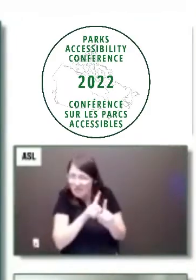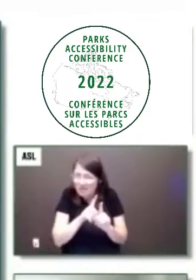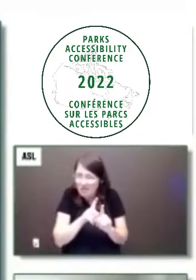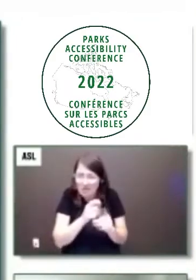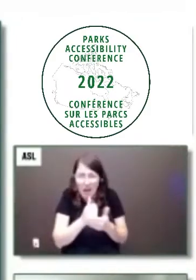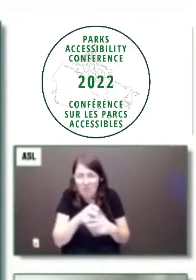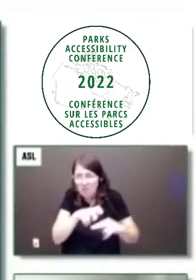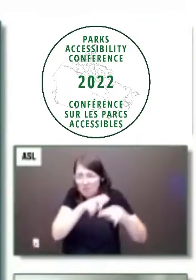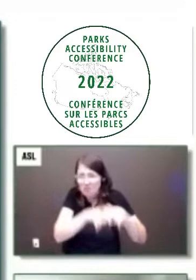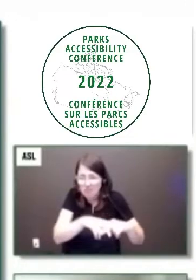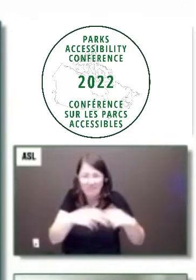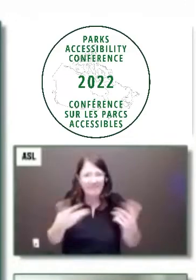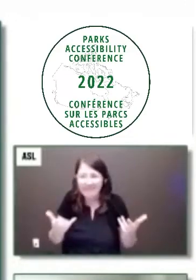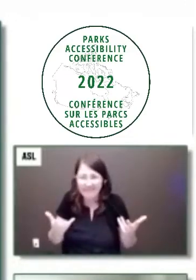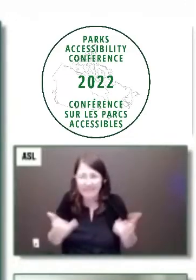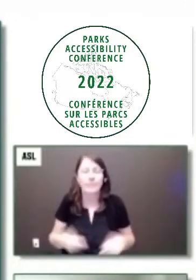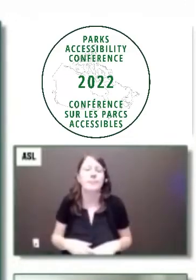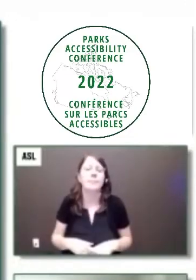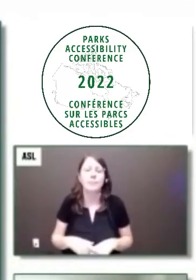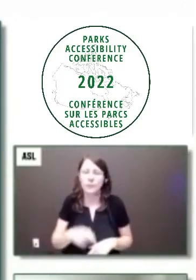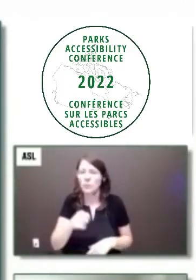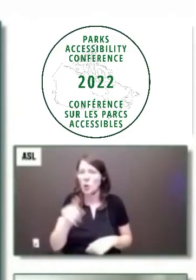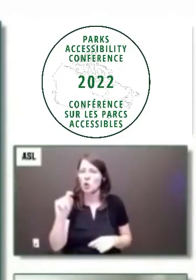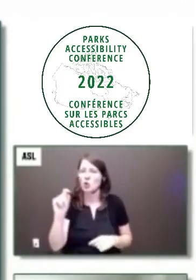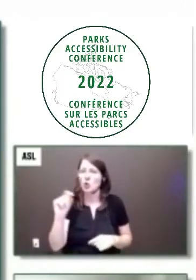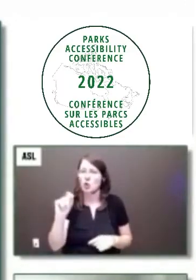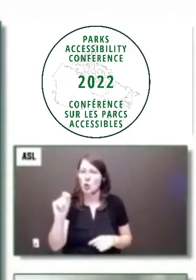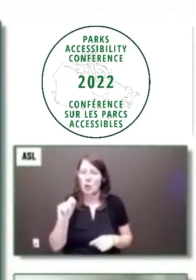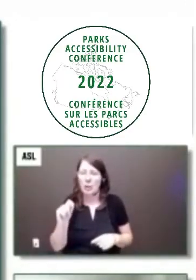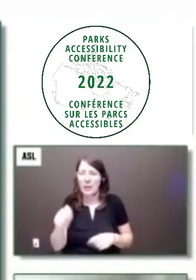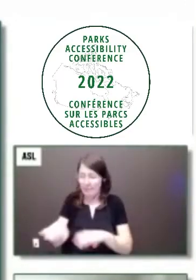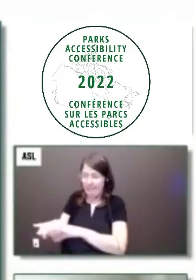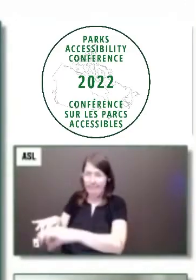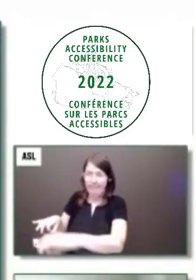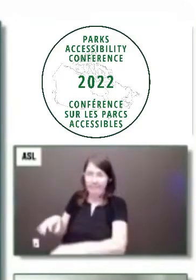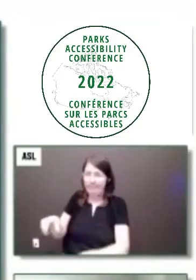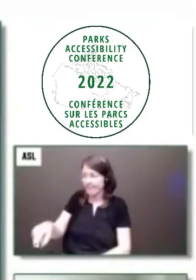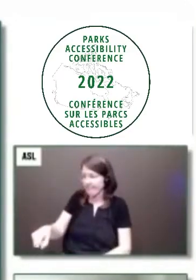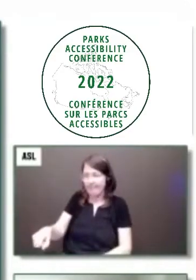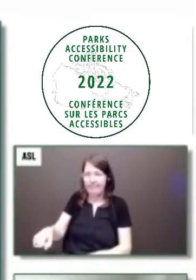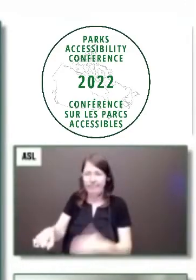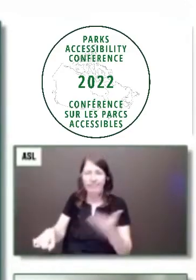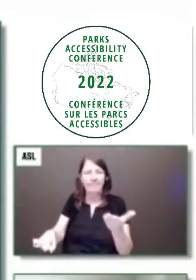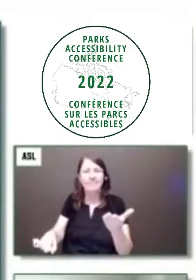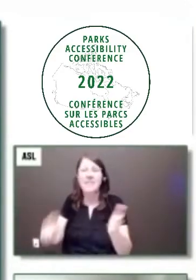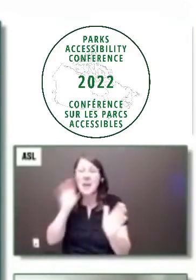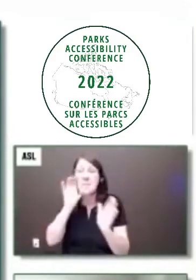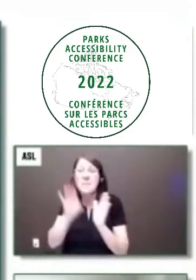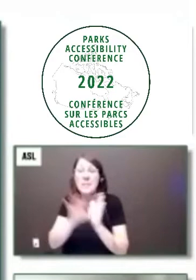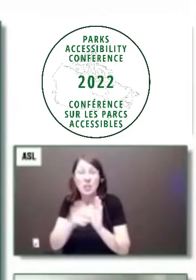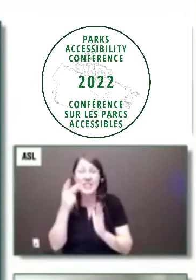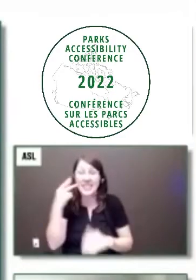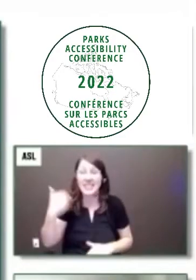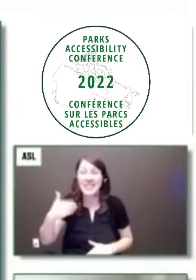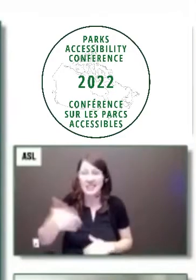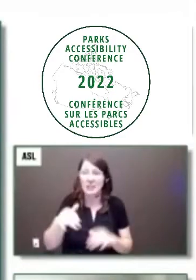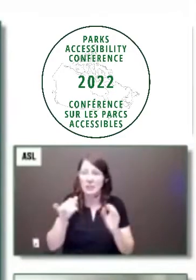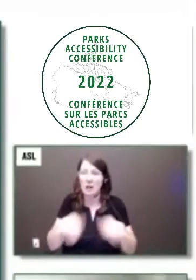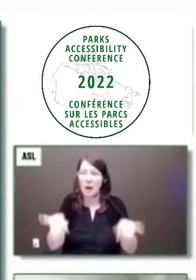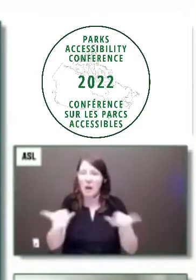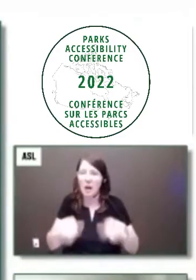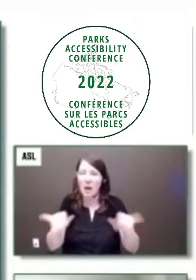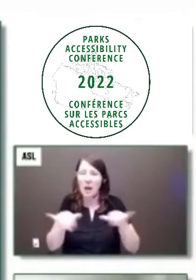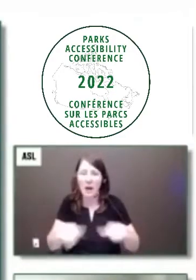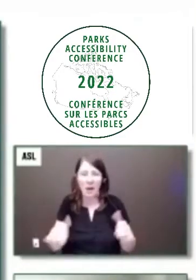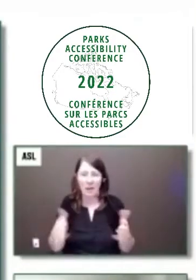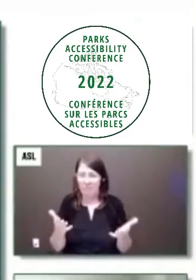bars, and I apologize for the almost identical pictures, but there's not much to take pictures of in the current accessible washrooms. I